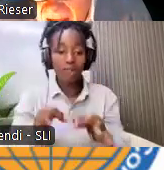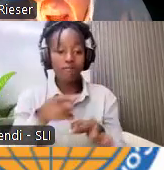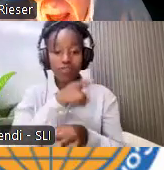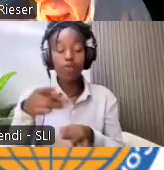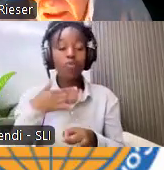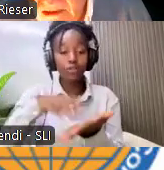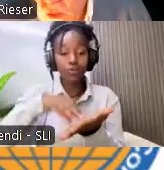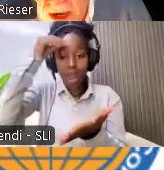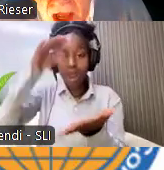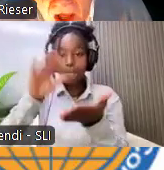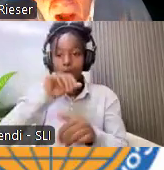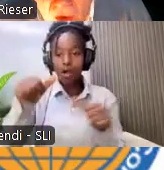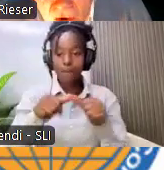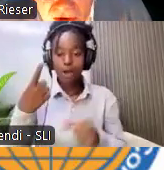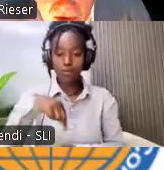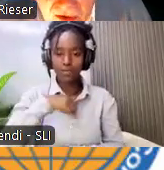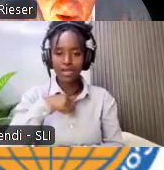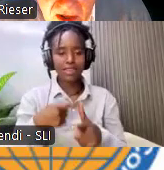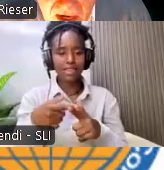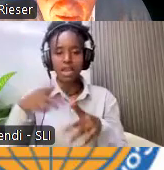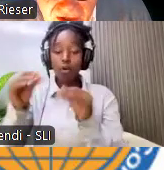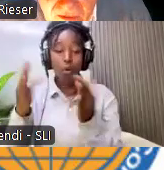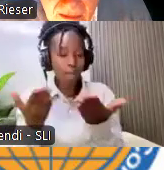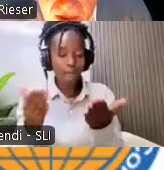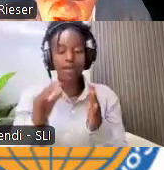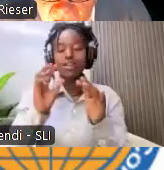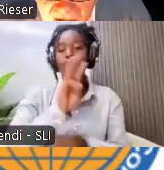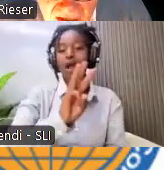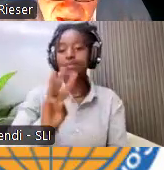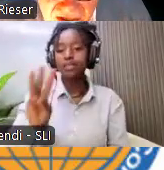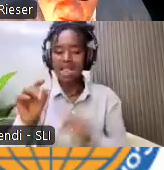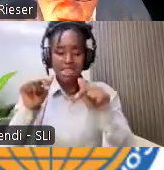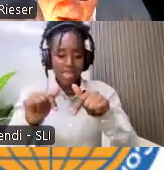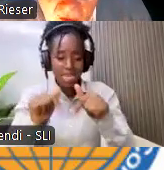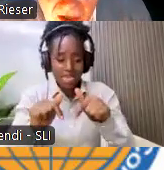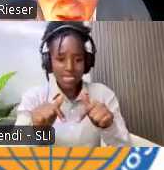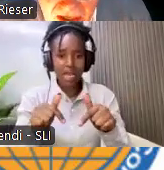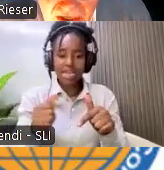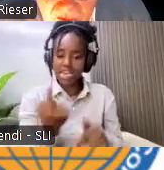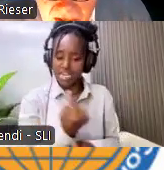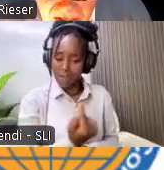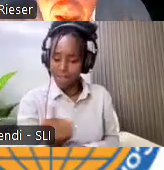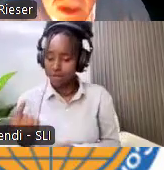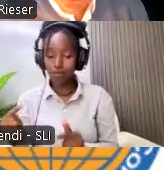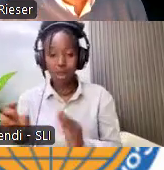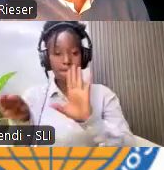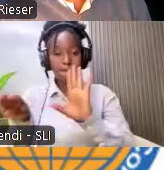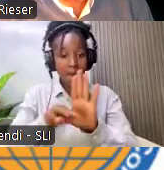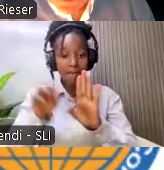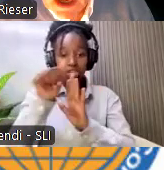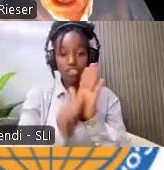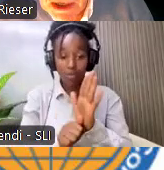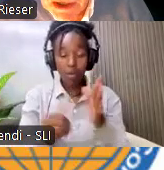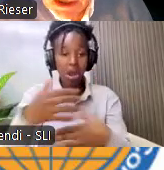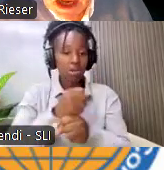there. And we are not an individual membership organisation. We are an organisation which is of